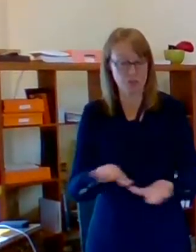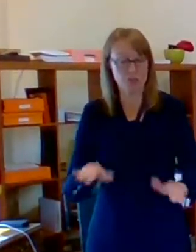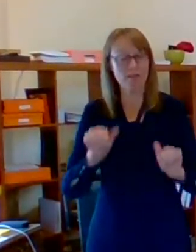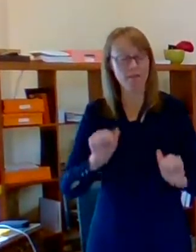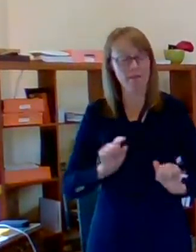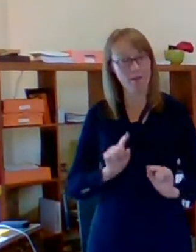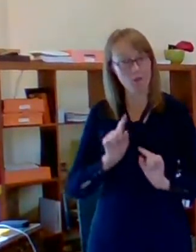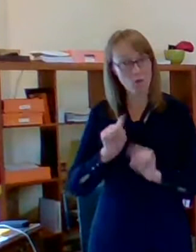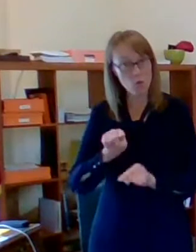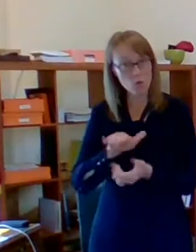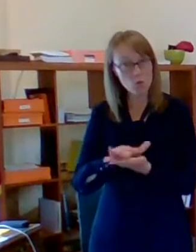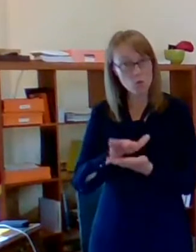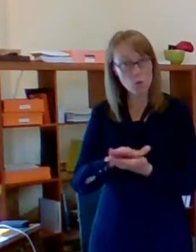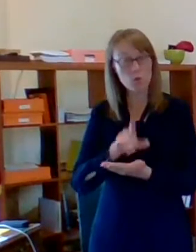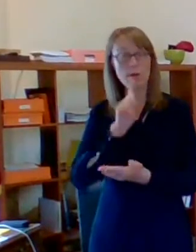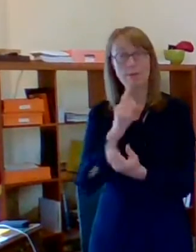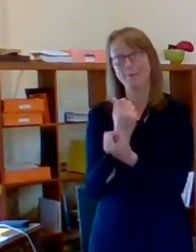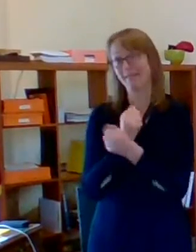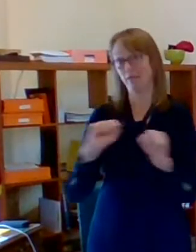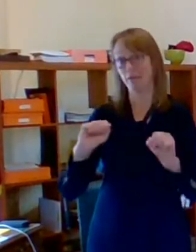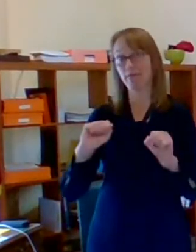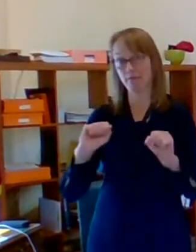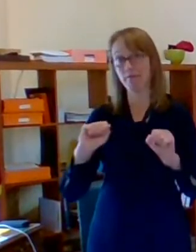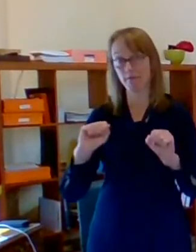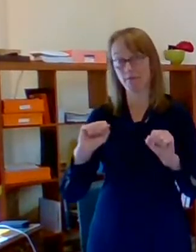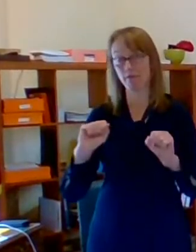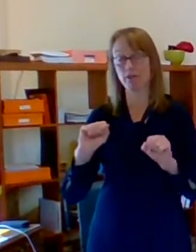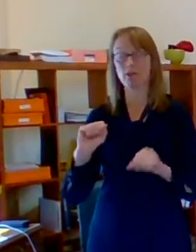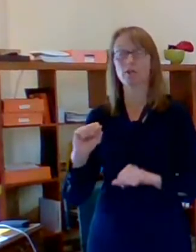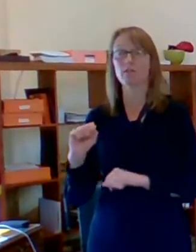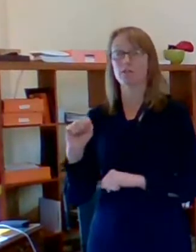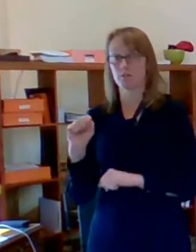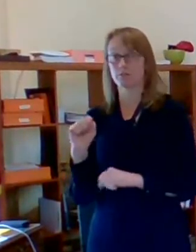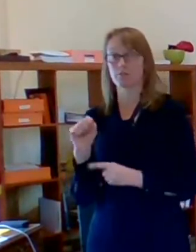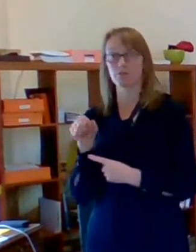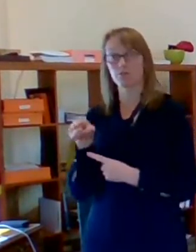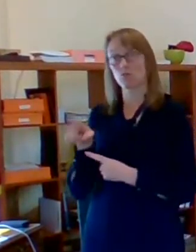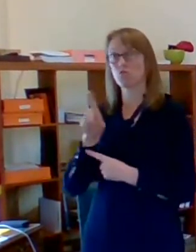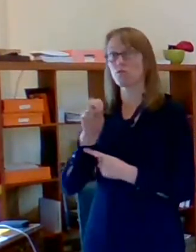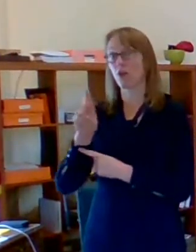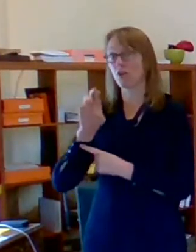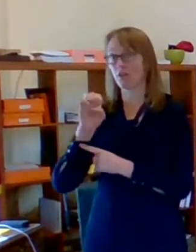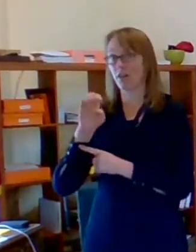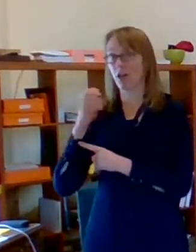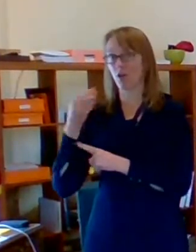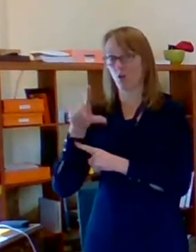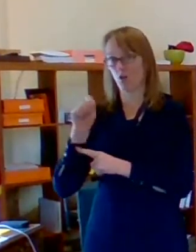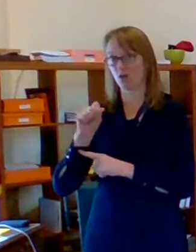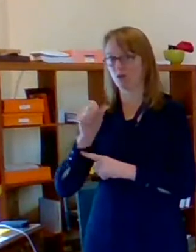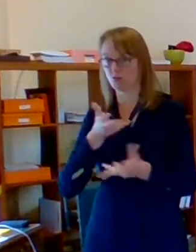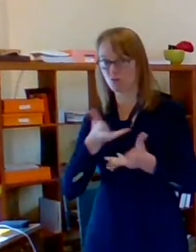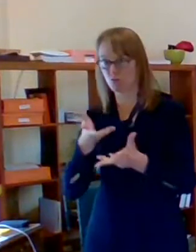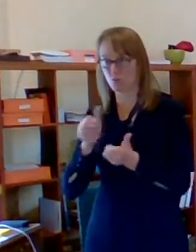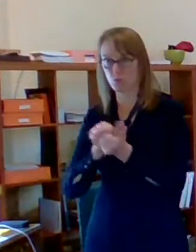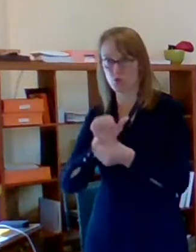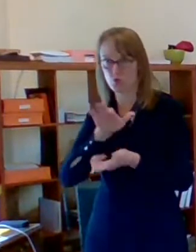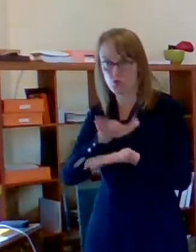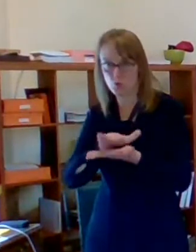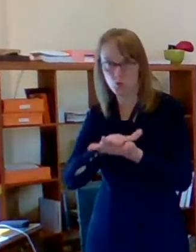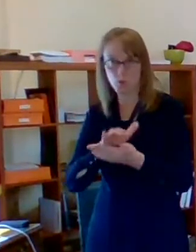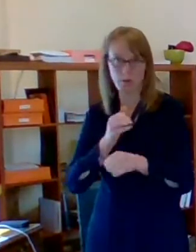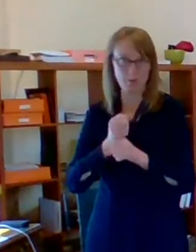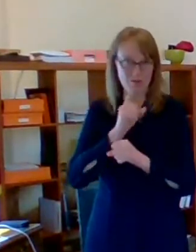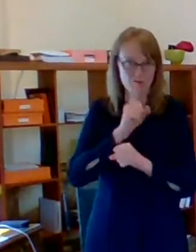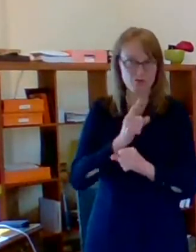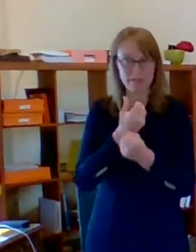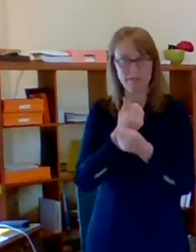working with many schools on that. Kimberly's question related to schools is, some schools in the county have decided